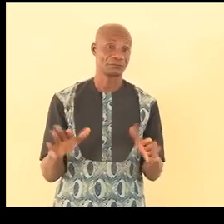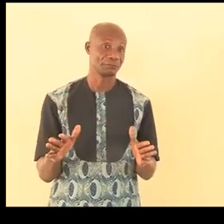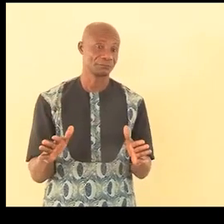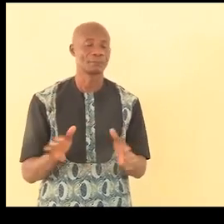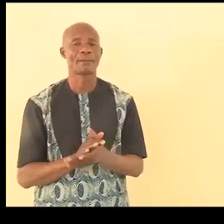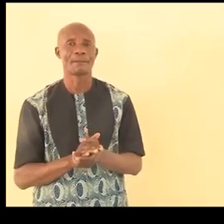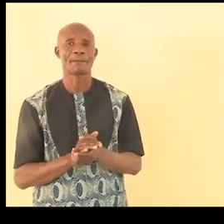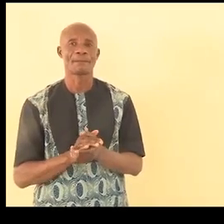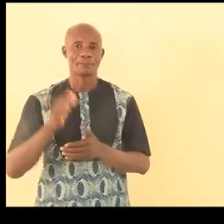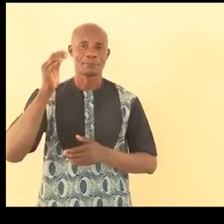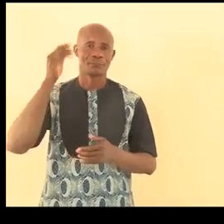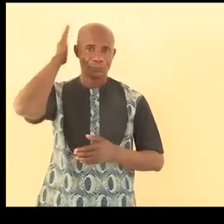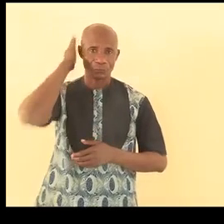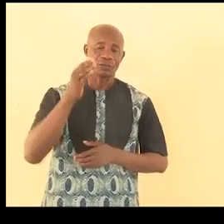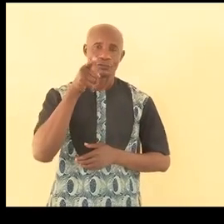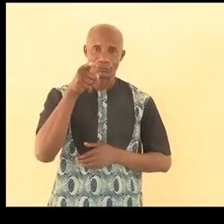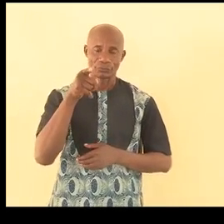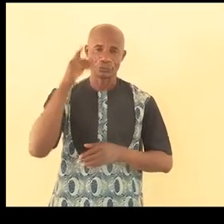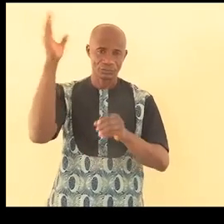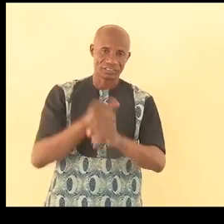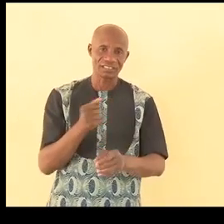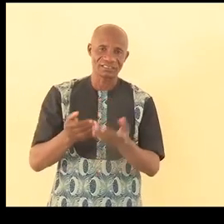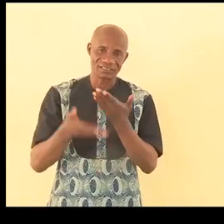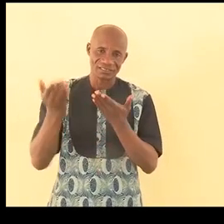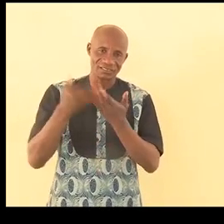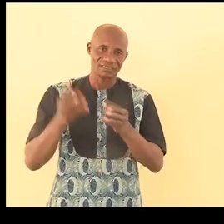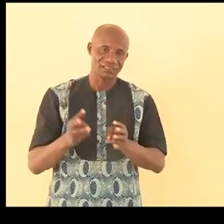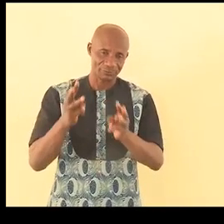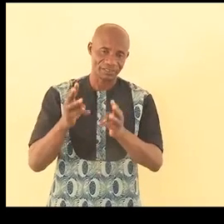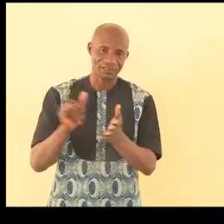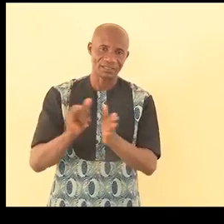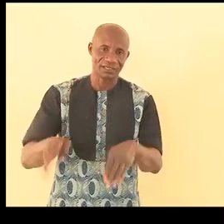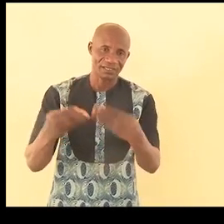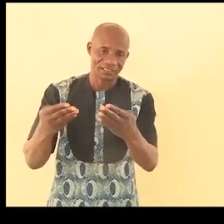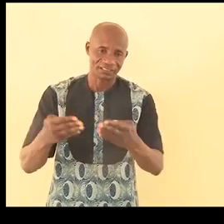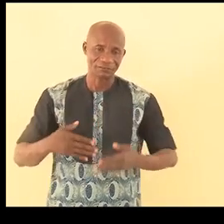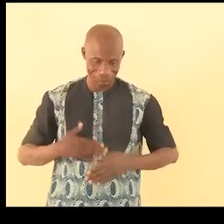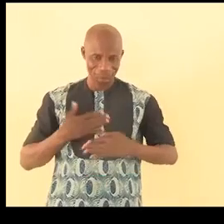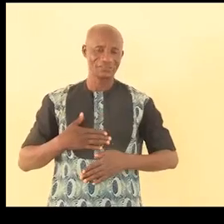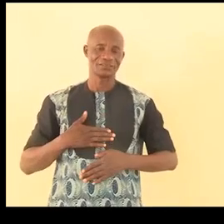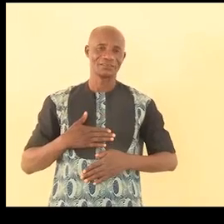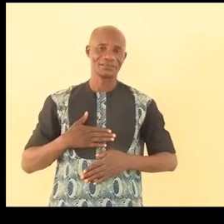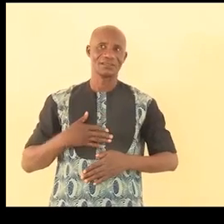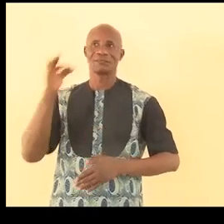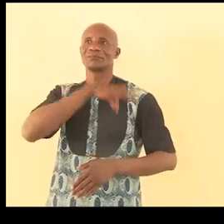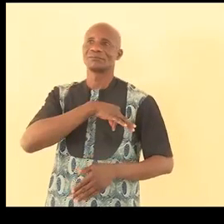as we wrap up. Will you take the easy way which yields immediate pleasure and profit?